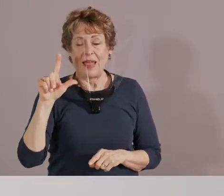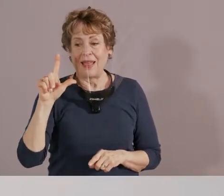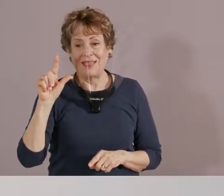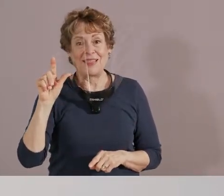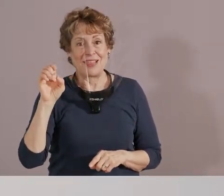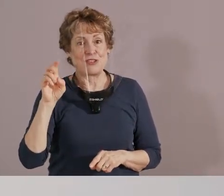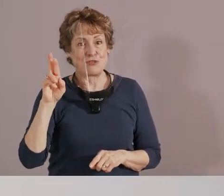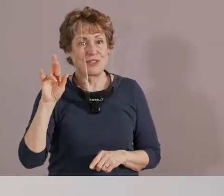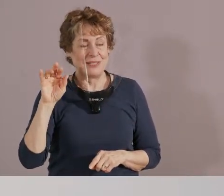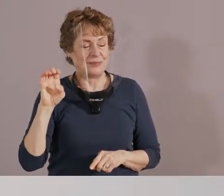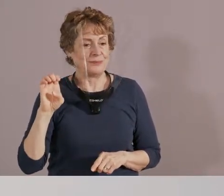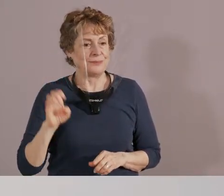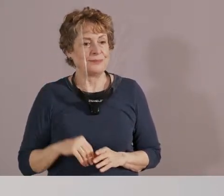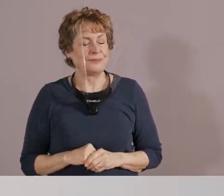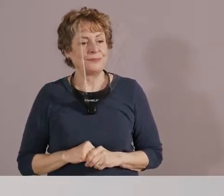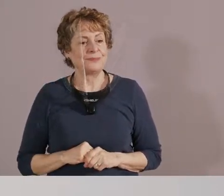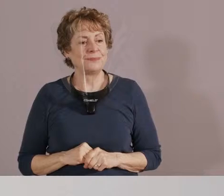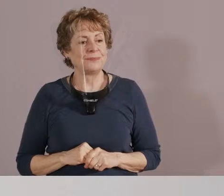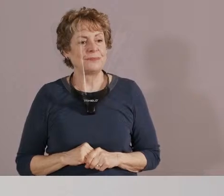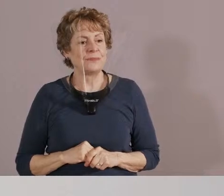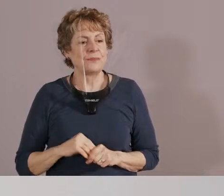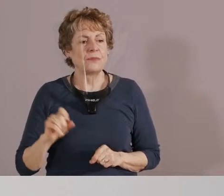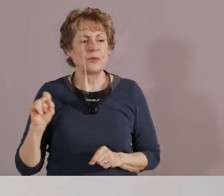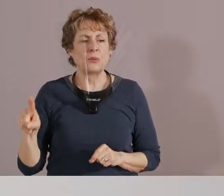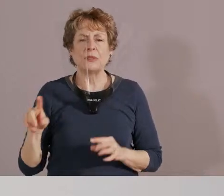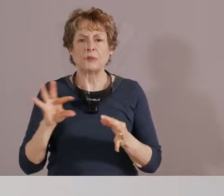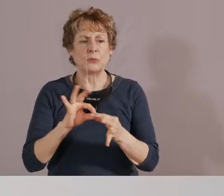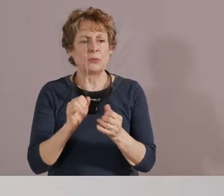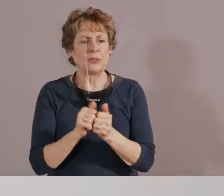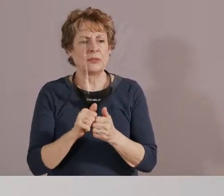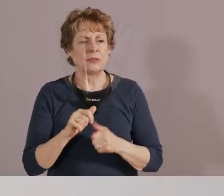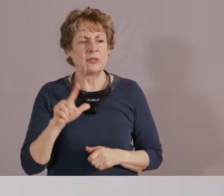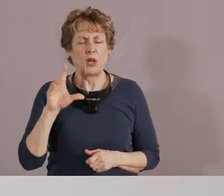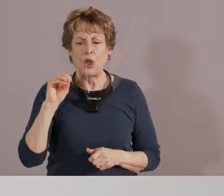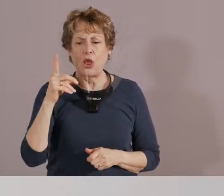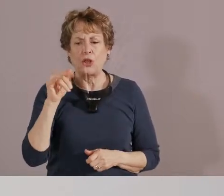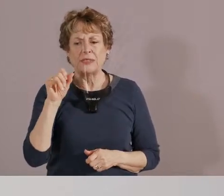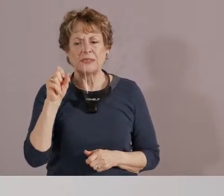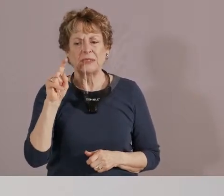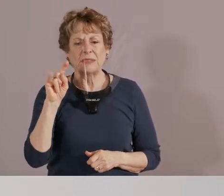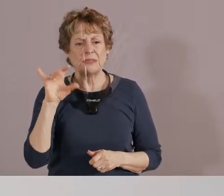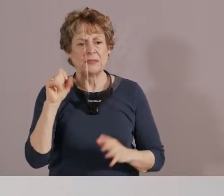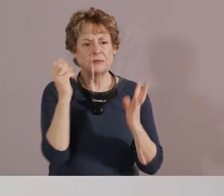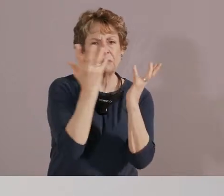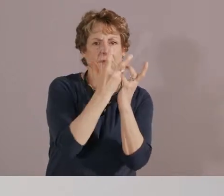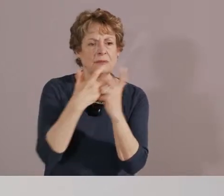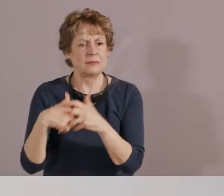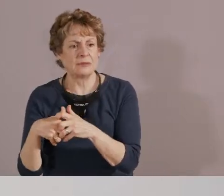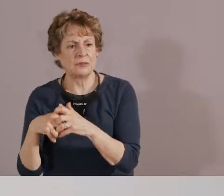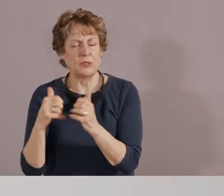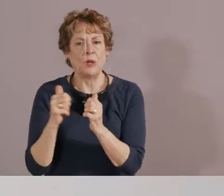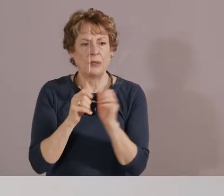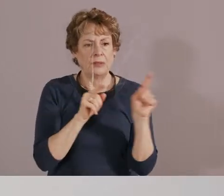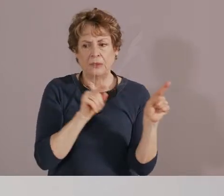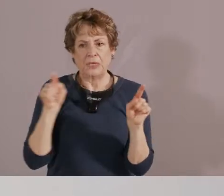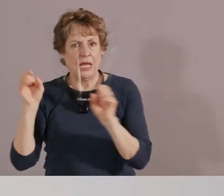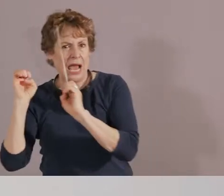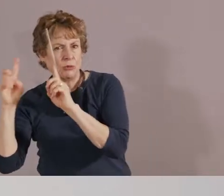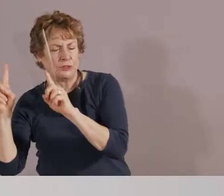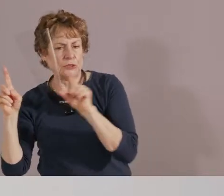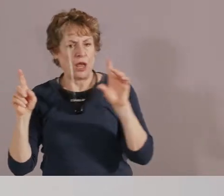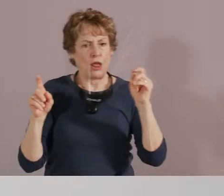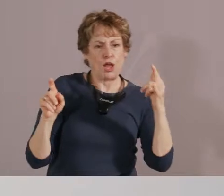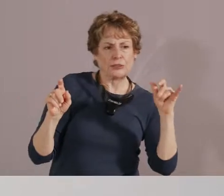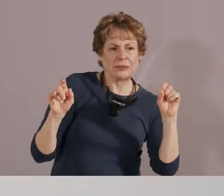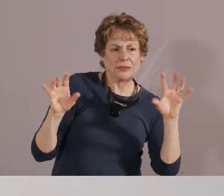It's twofold. I have one question about logistics and the next question about education. Yeah. Pima County has told us that they're concerned about the vaccine supply,